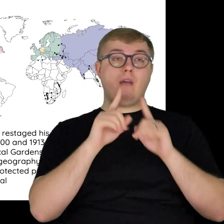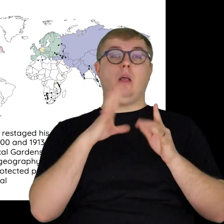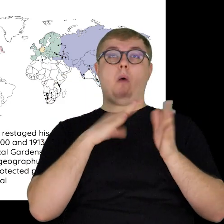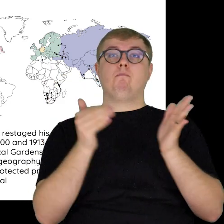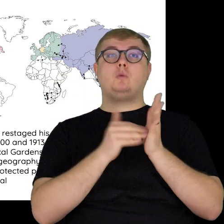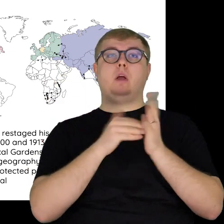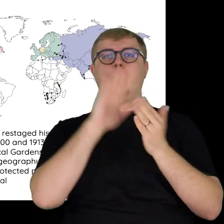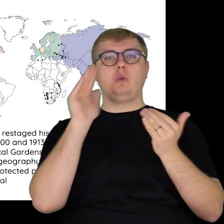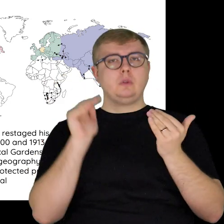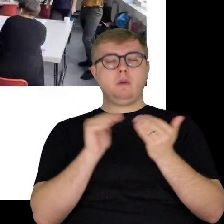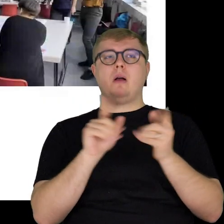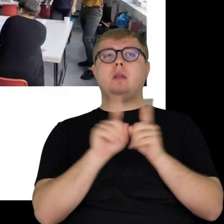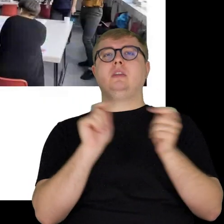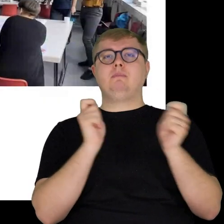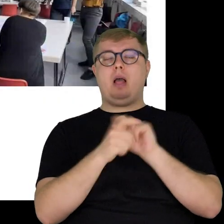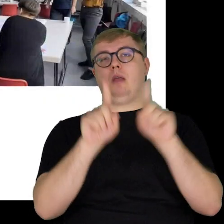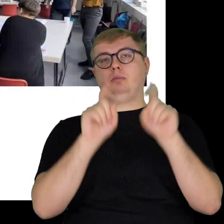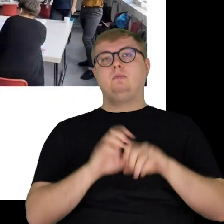practice.